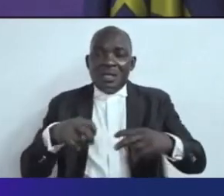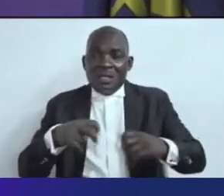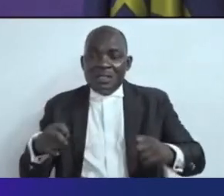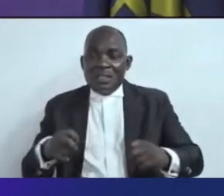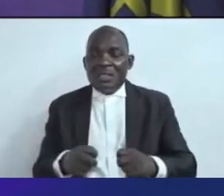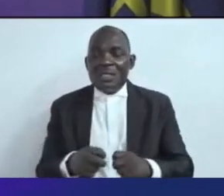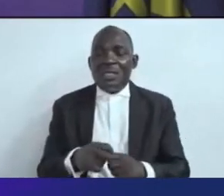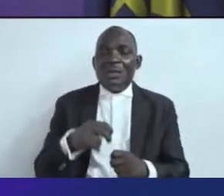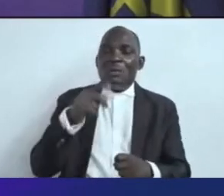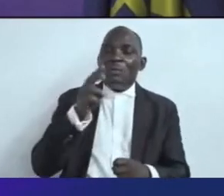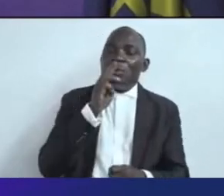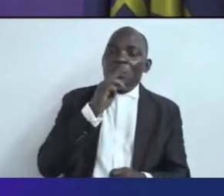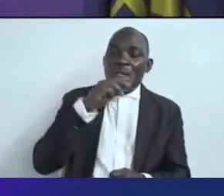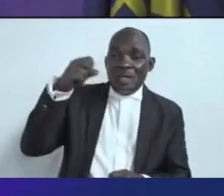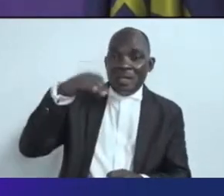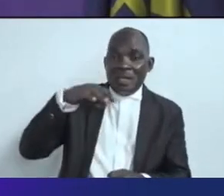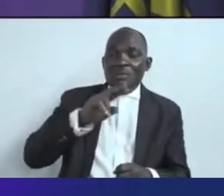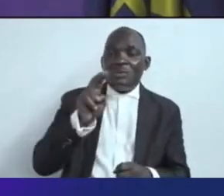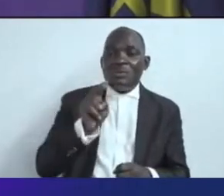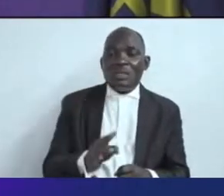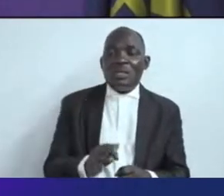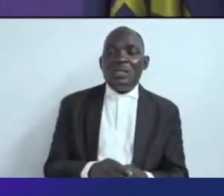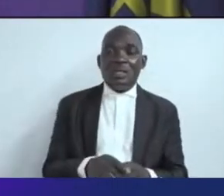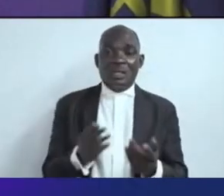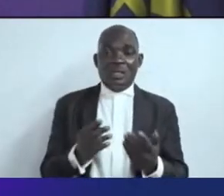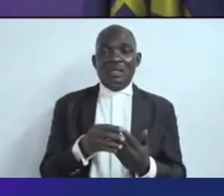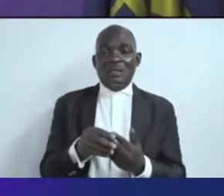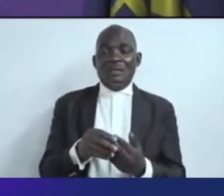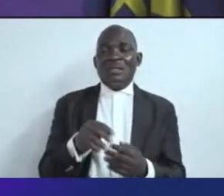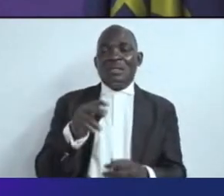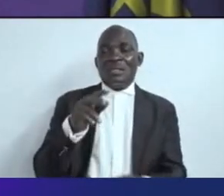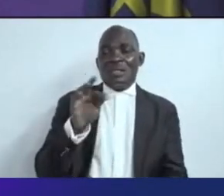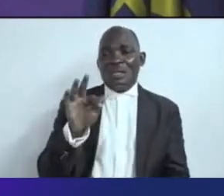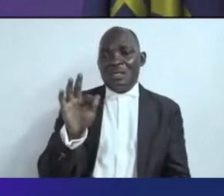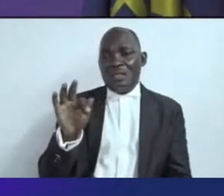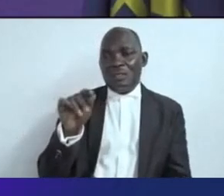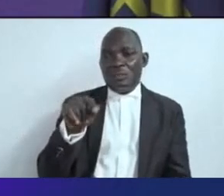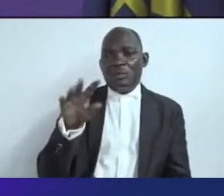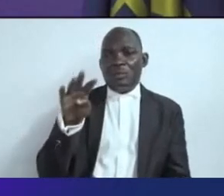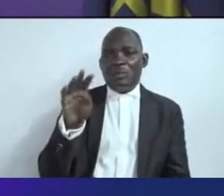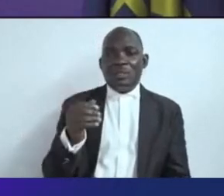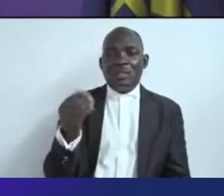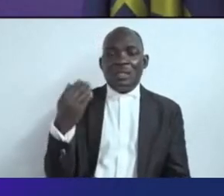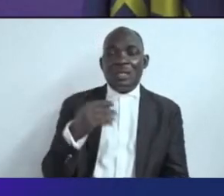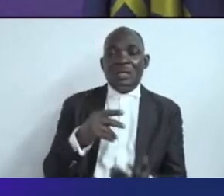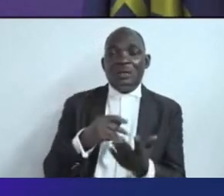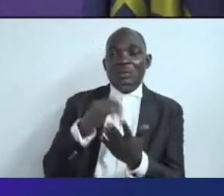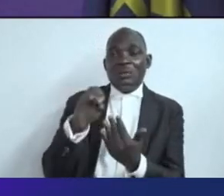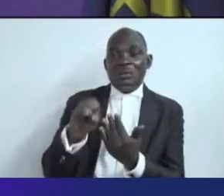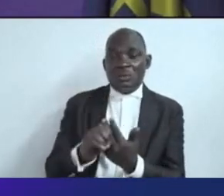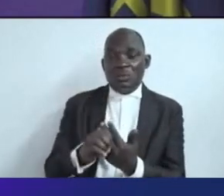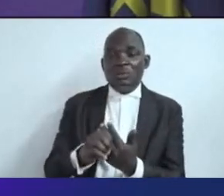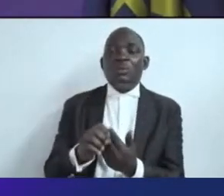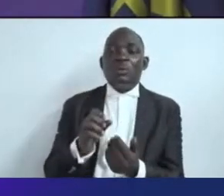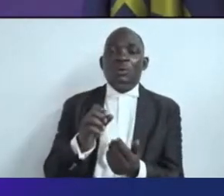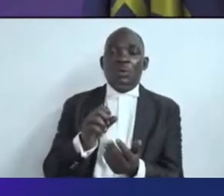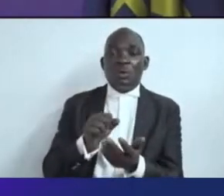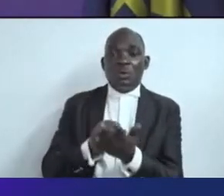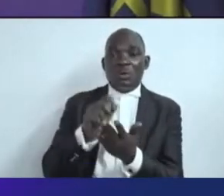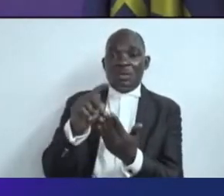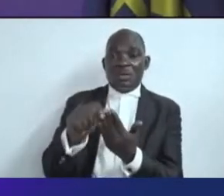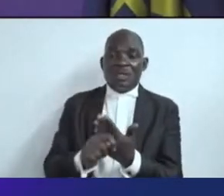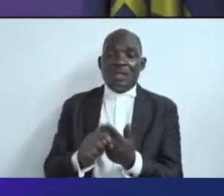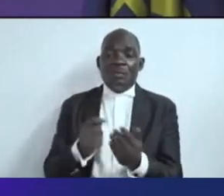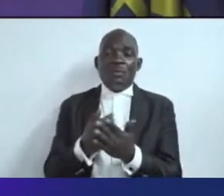items from the consumer basket, eased to 19.4% in August 2024,